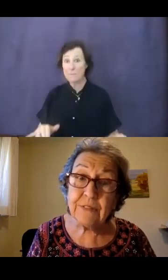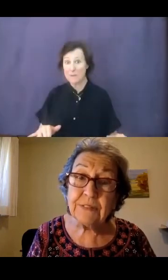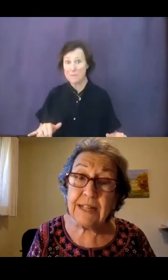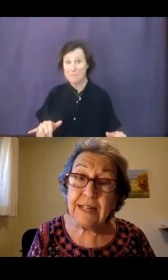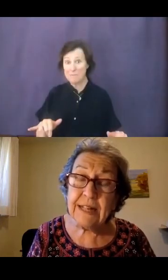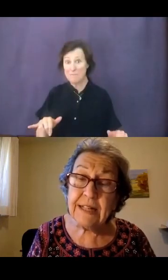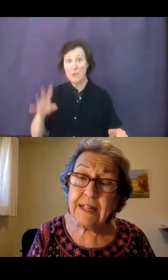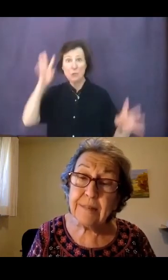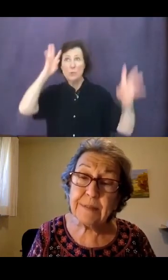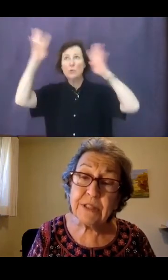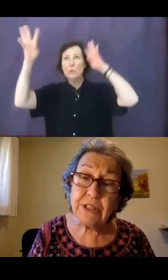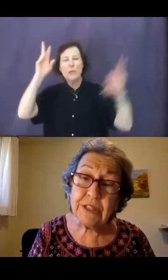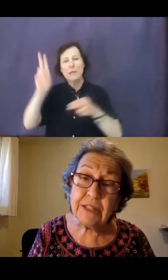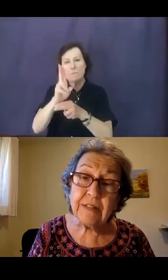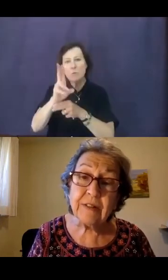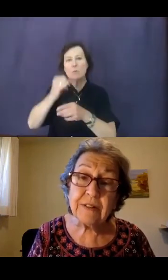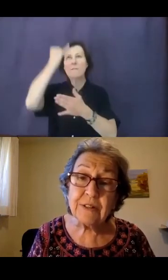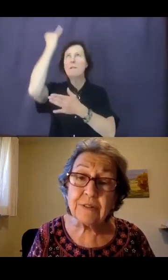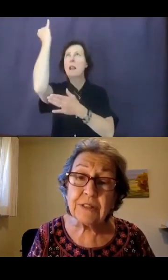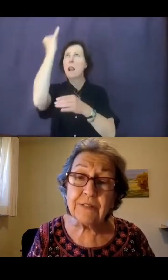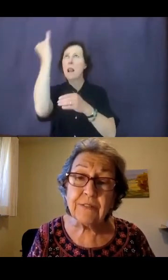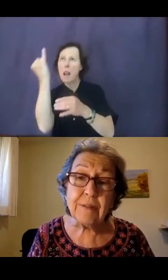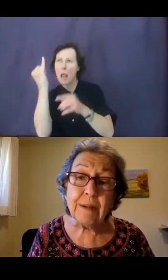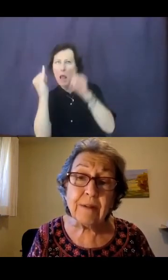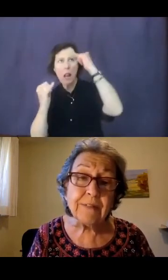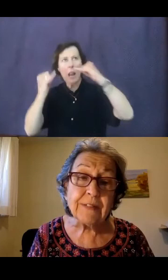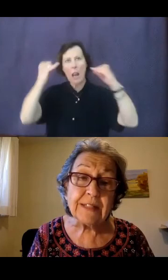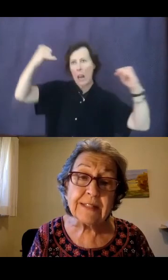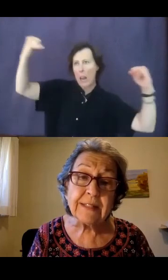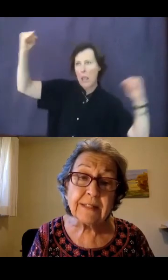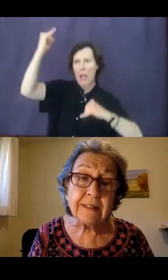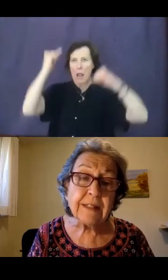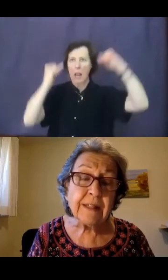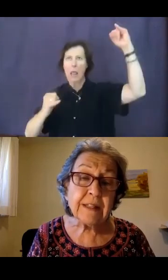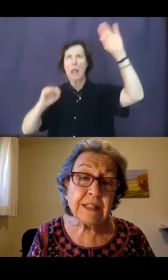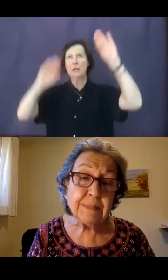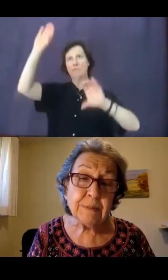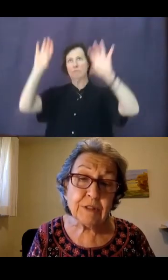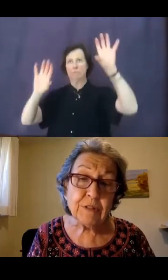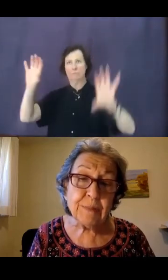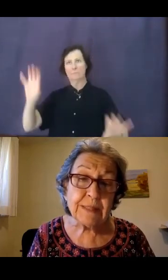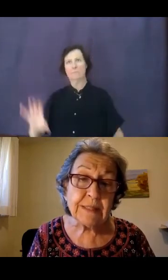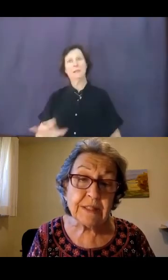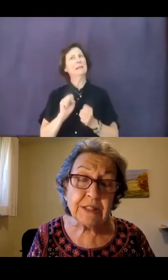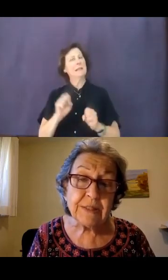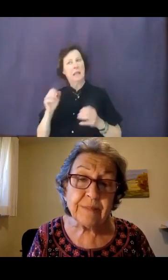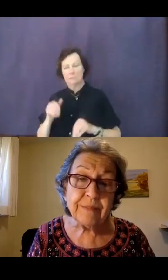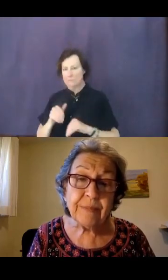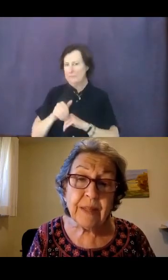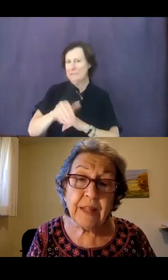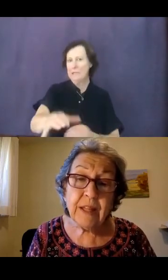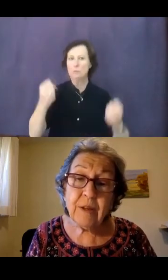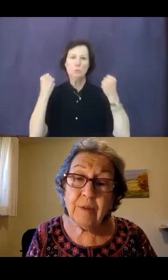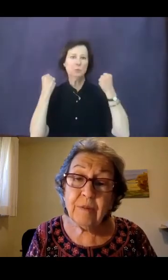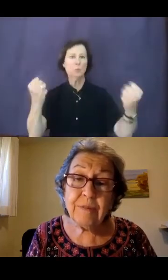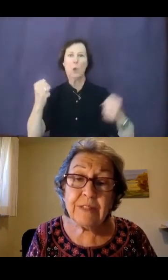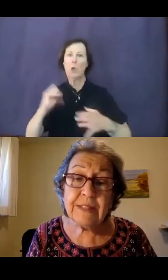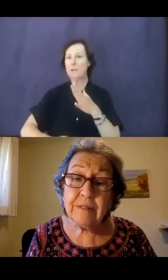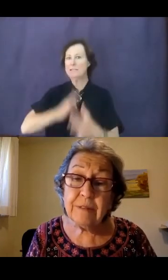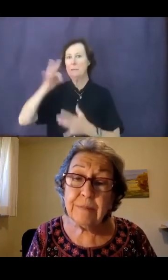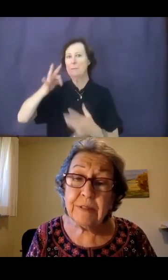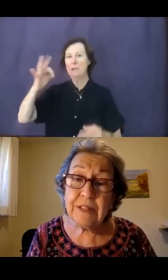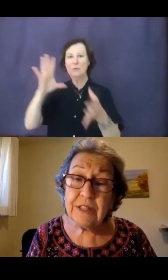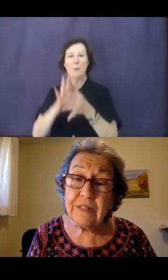use of line and composition can also deliver a powerful and subtle spiritual message. When we